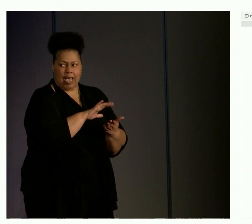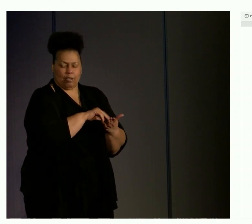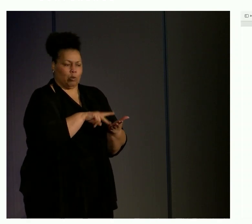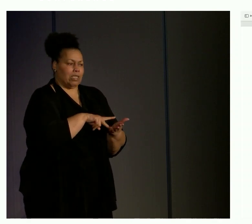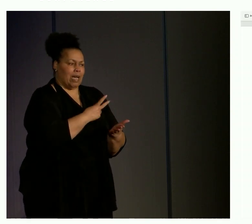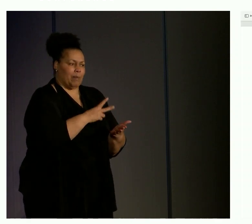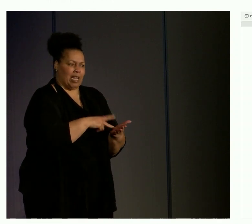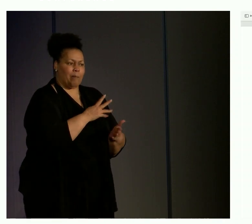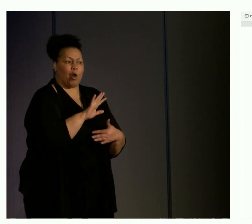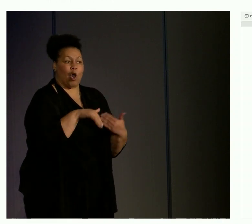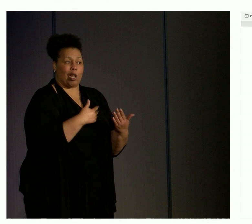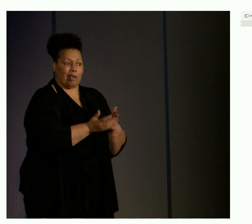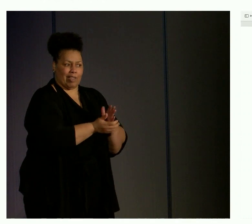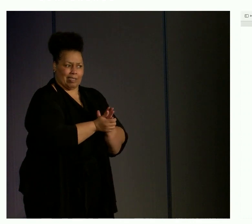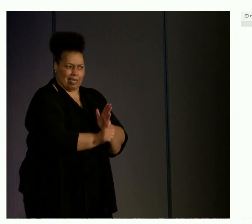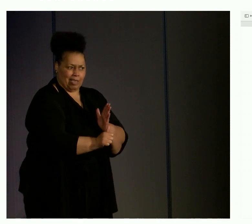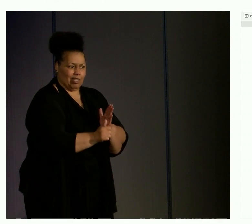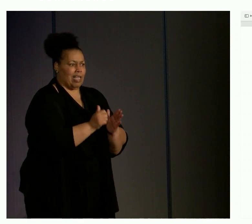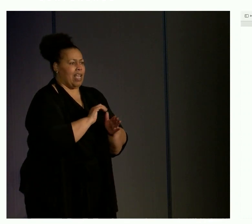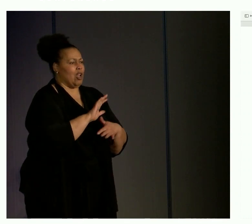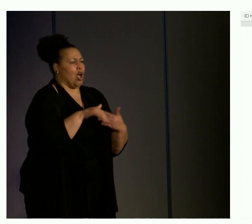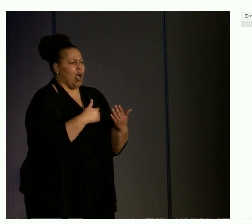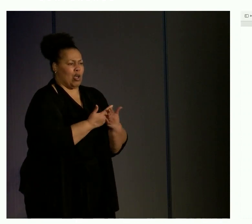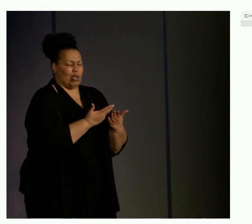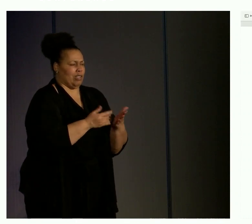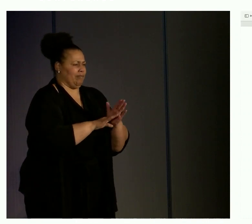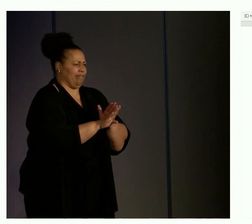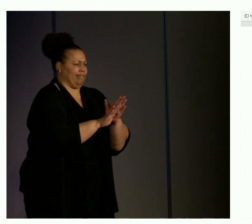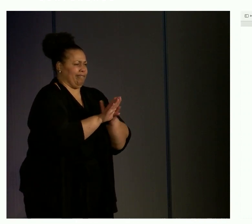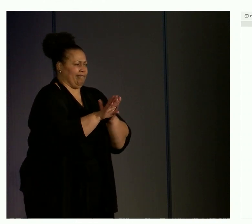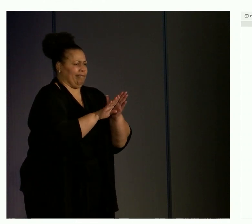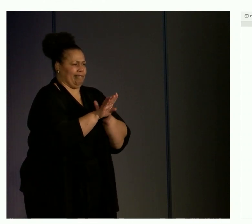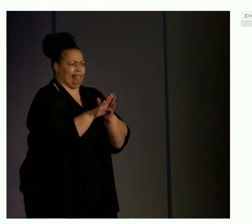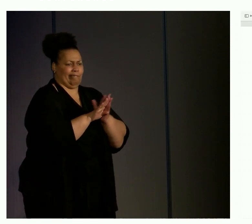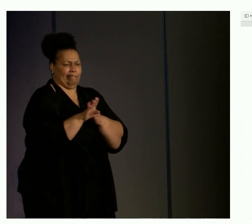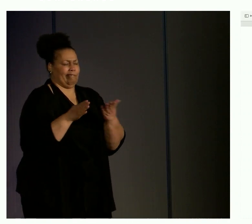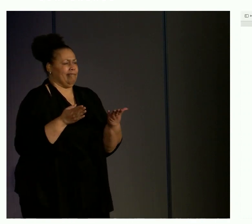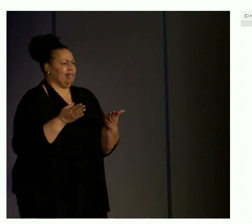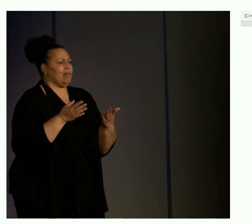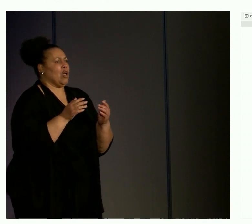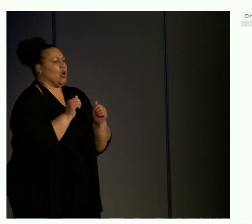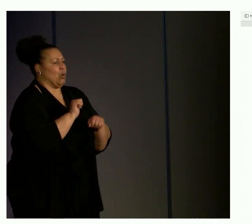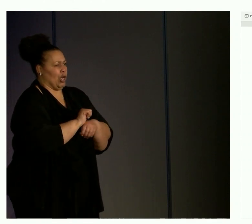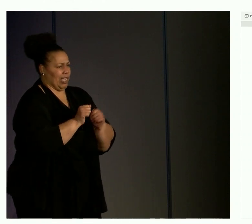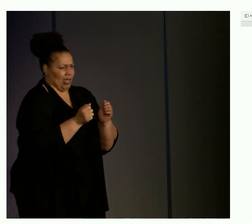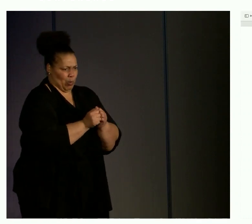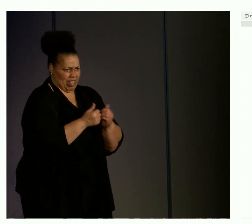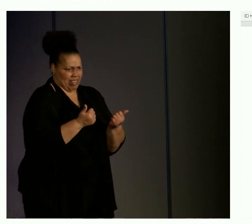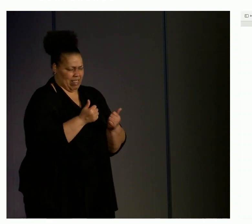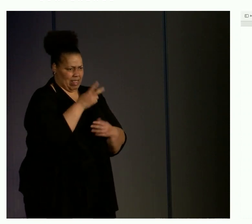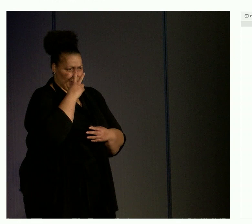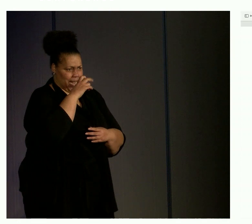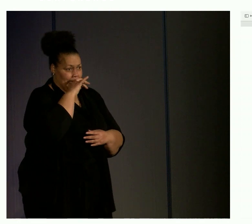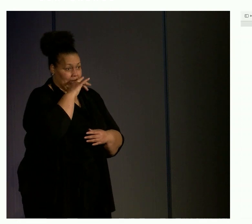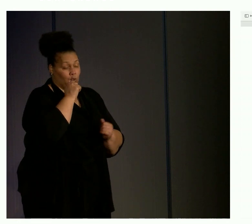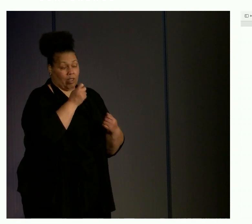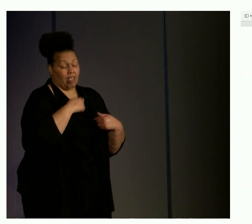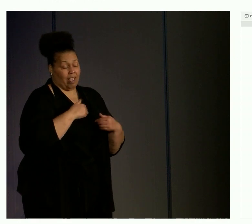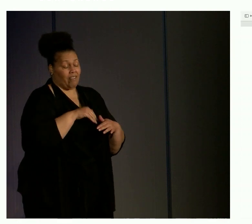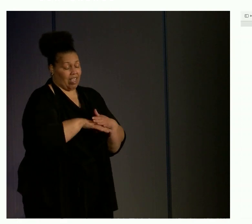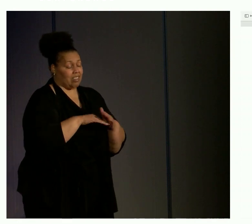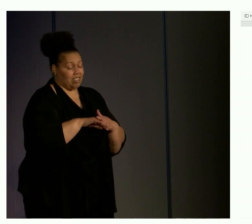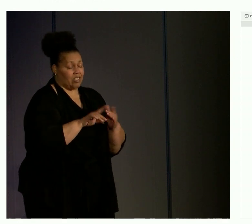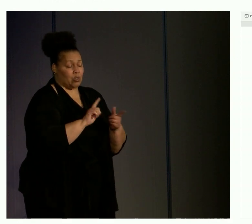the skills and all the things we have to take into account when we are working with blind kids so that they can access to